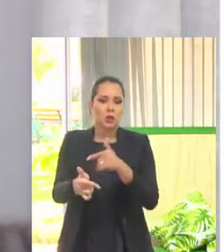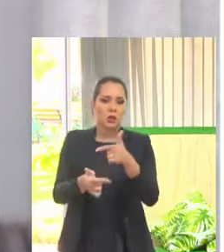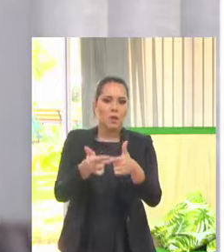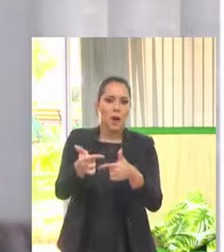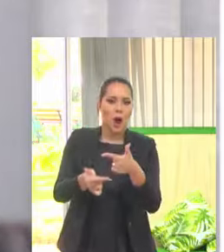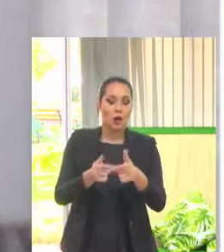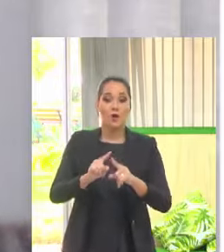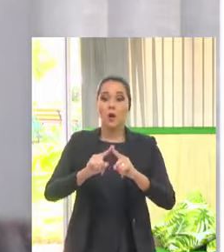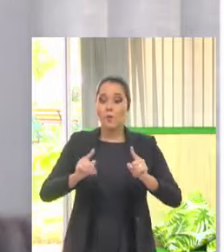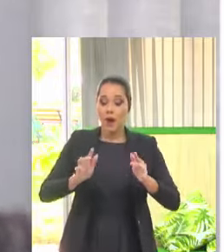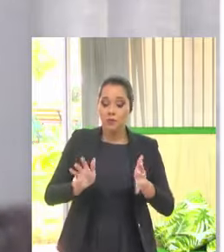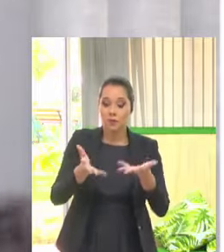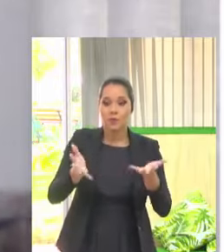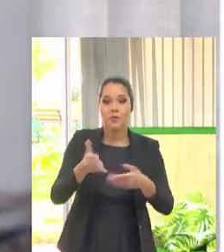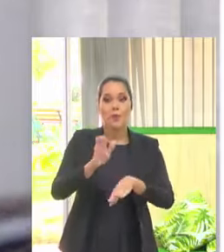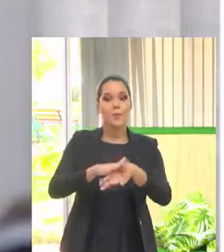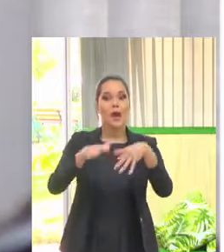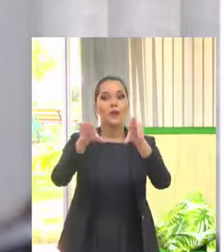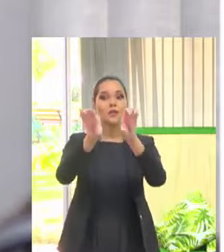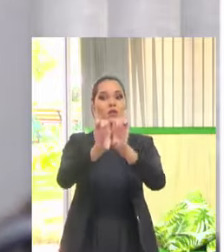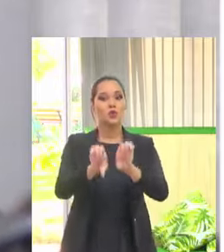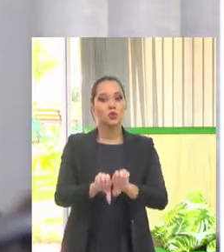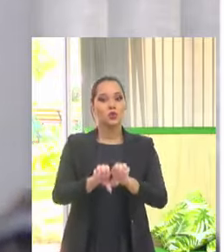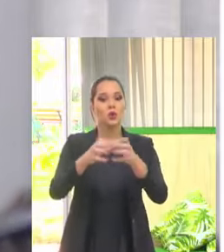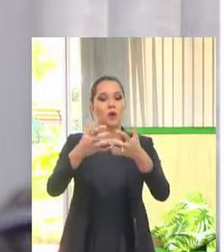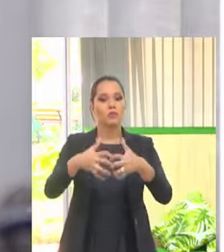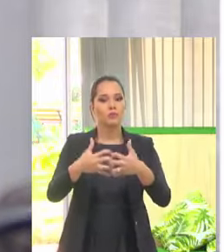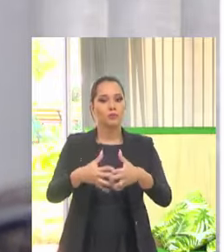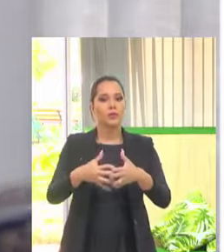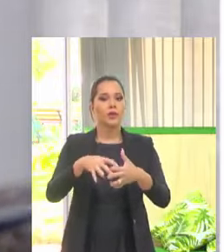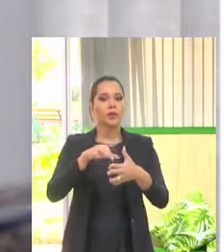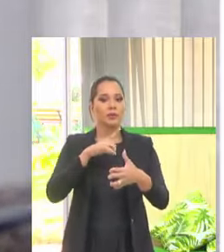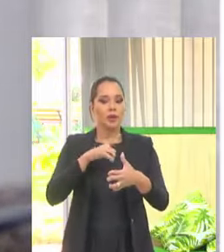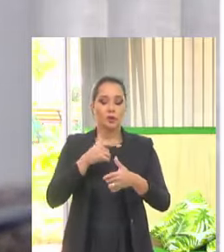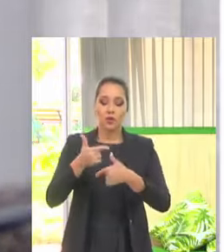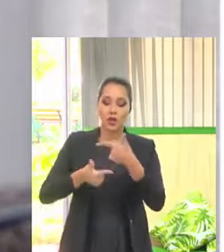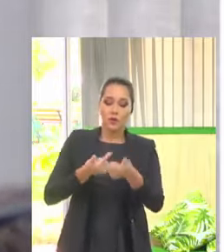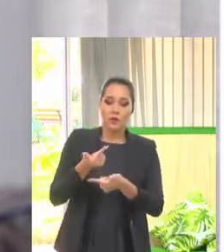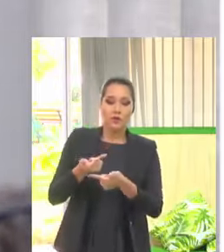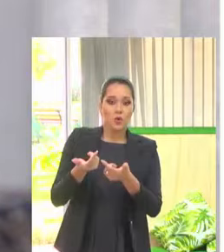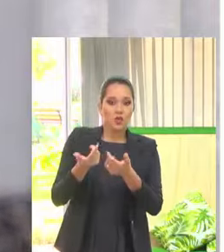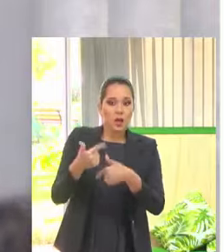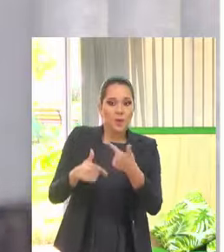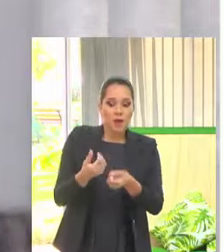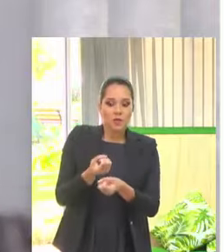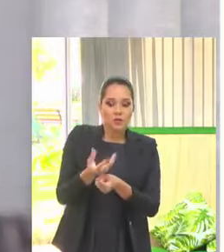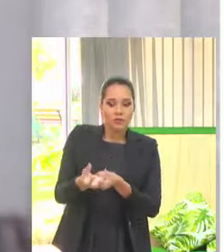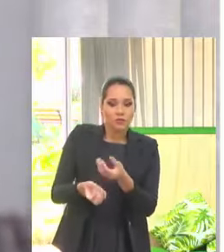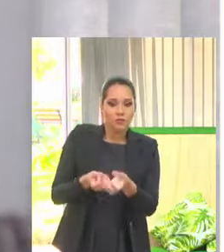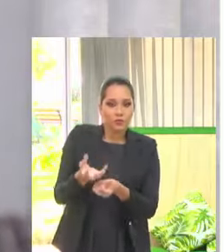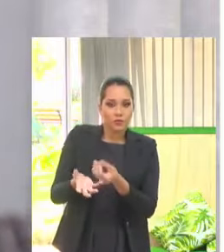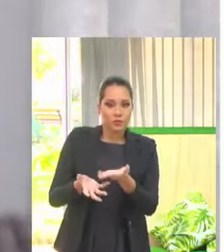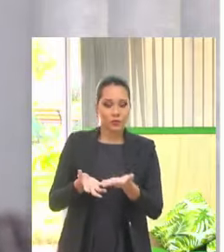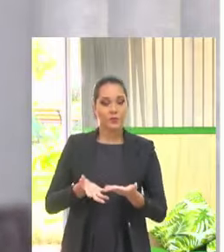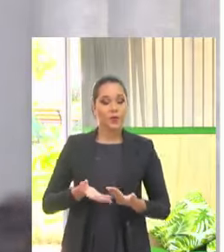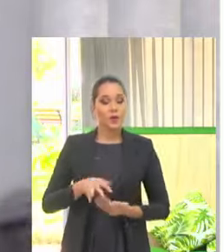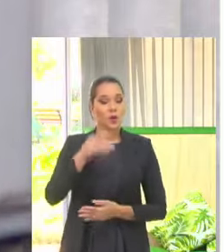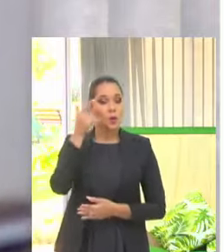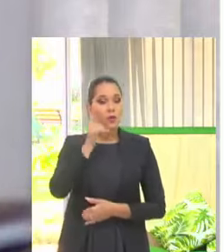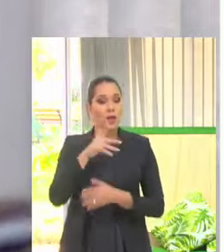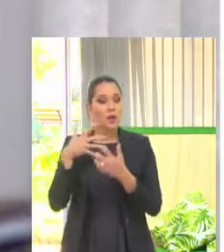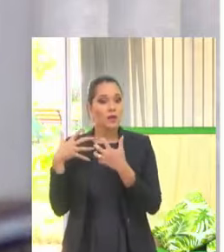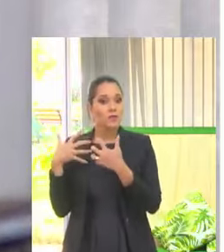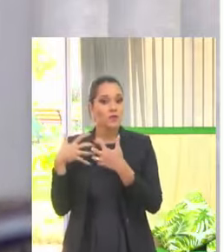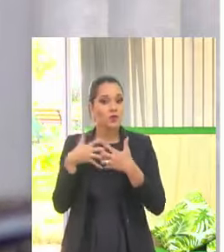infrastructures that allow services to be provided. So it's somehow working as the missing